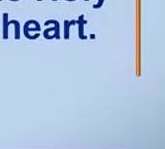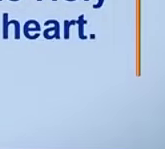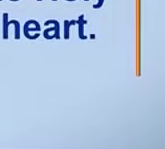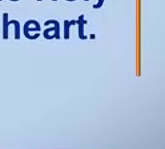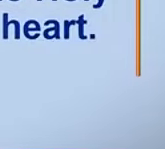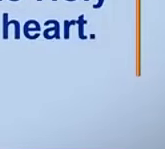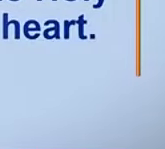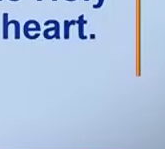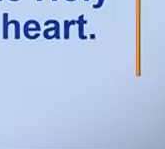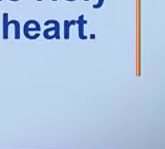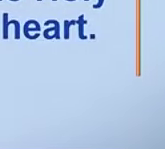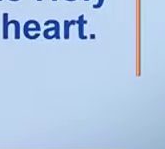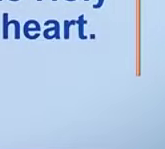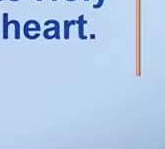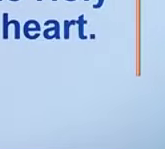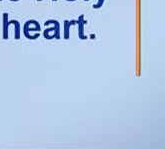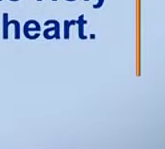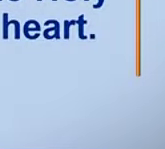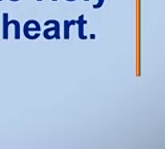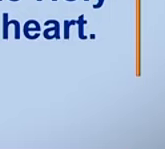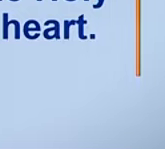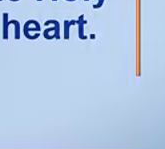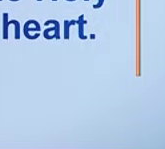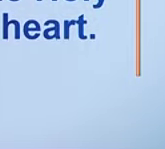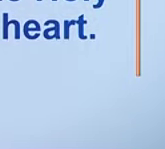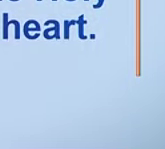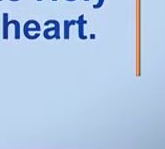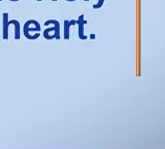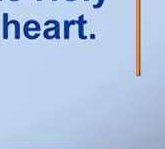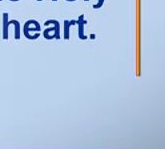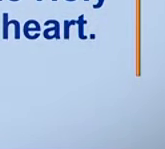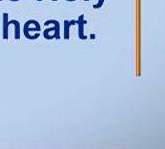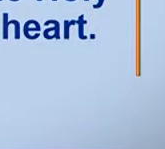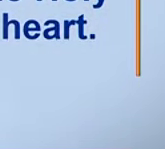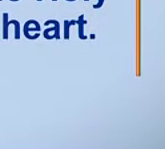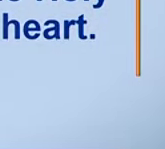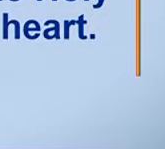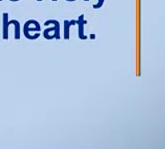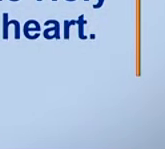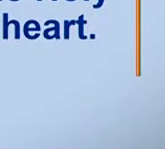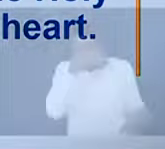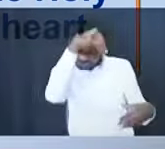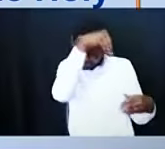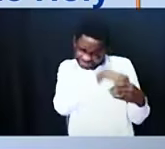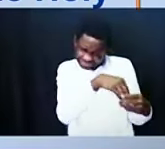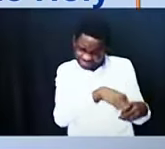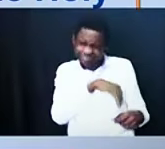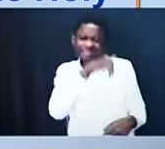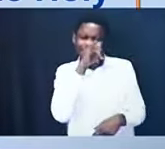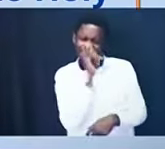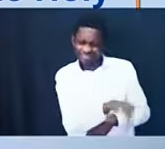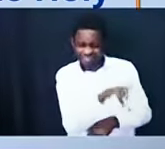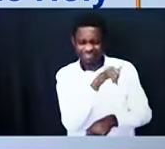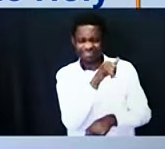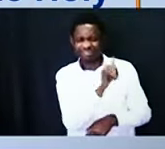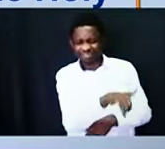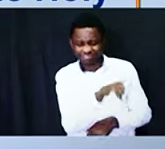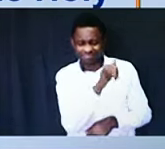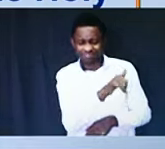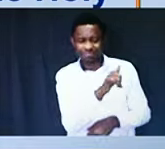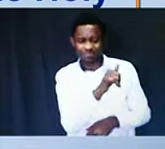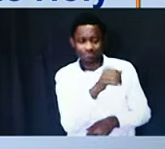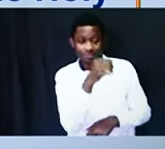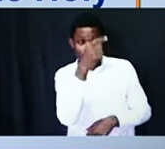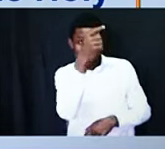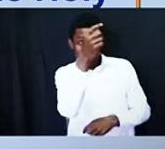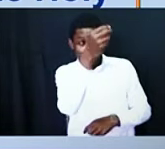persuasiveness, but in the message itself, the content of what you have, the percentage of what you are